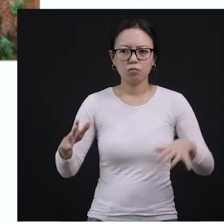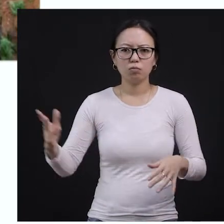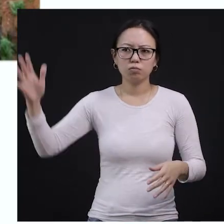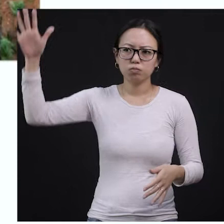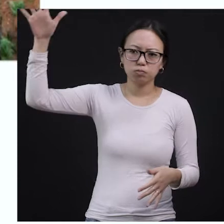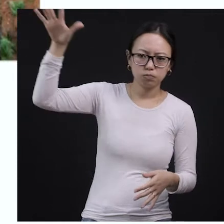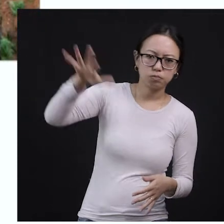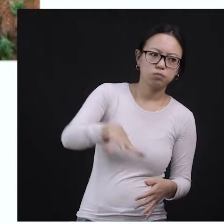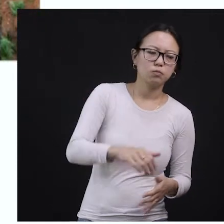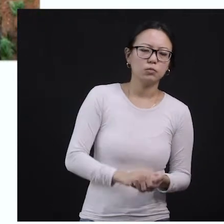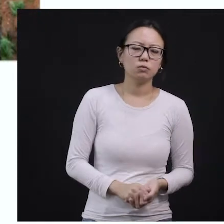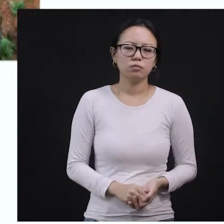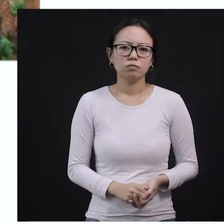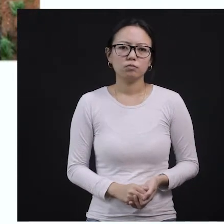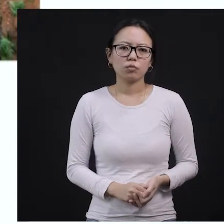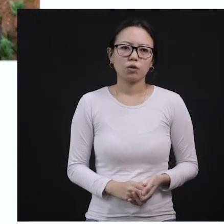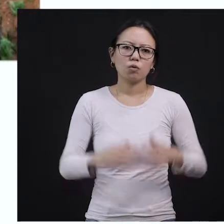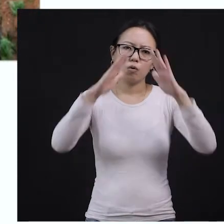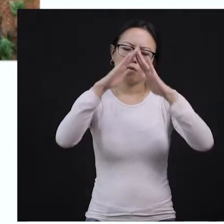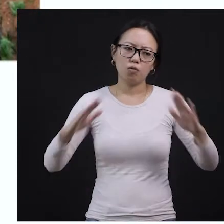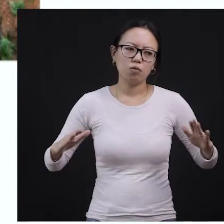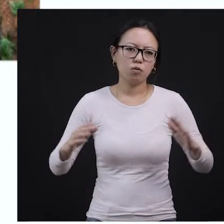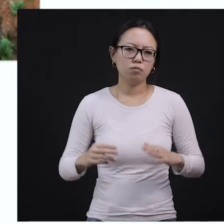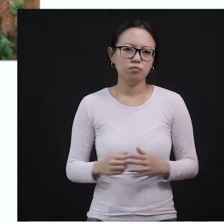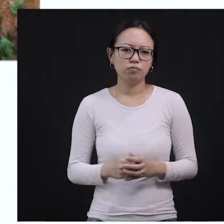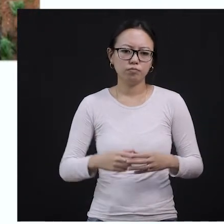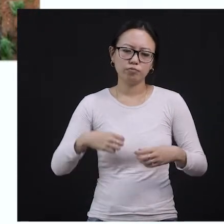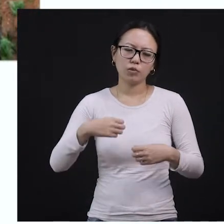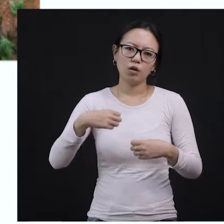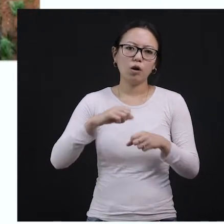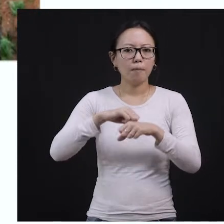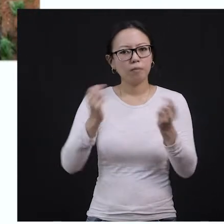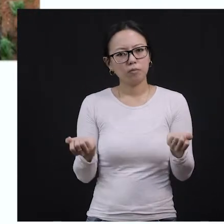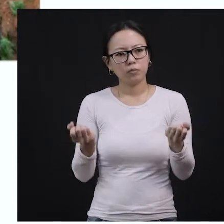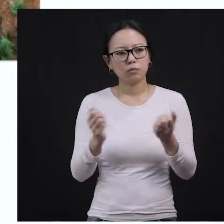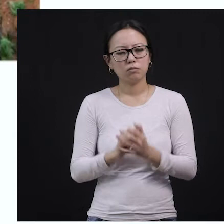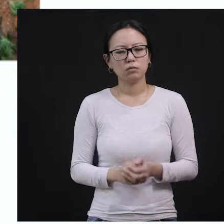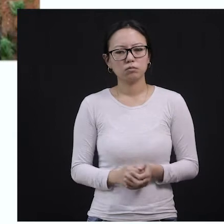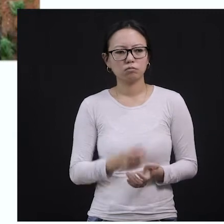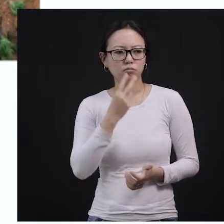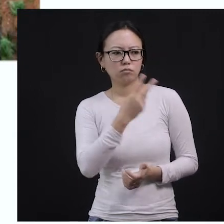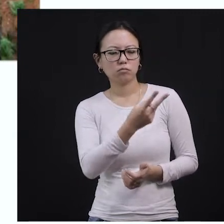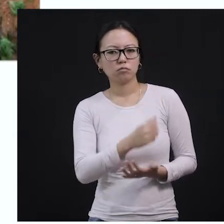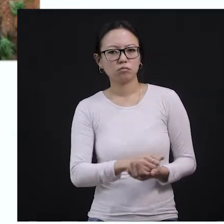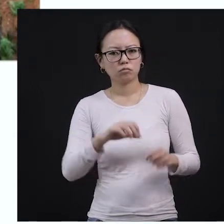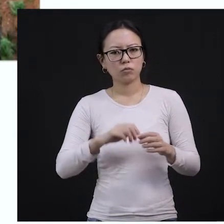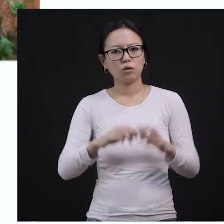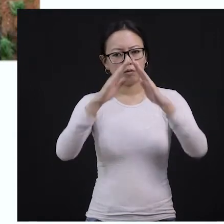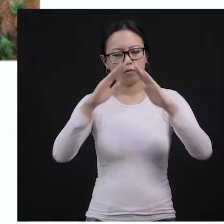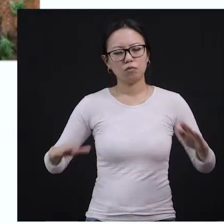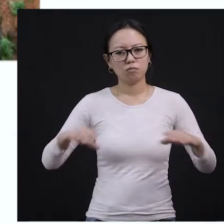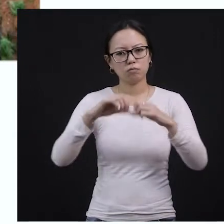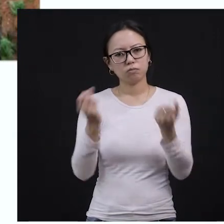it causes destruction of homes. Okay, you see that some of the houses has broken, right? So it has